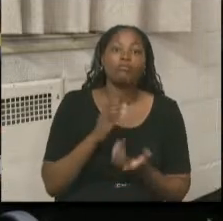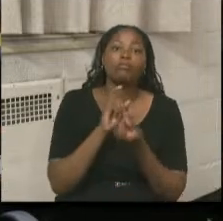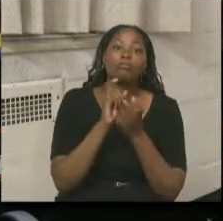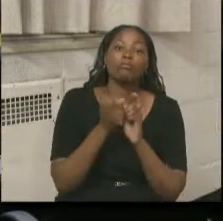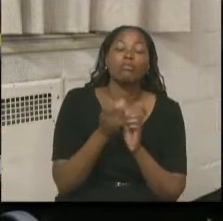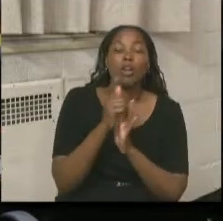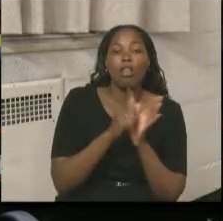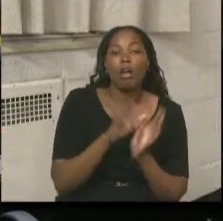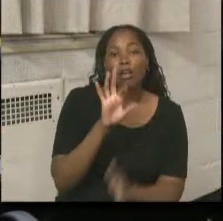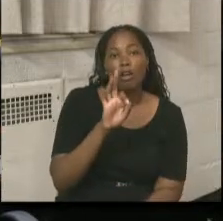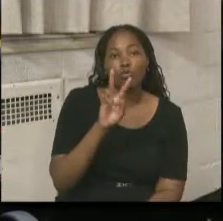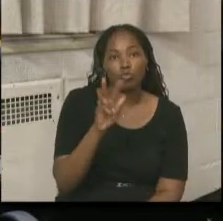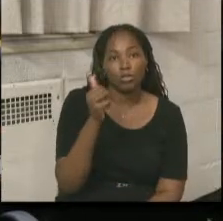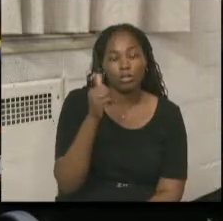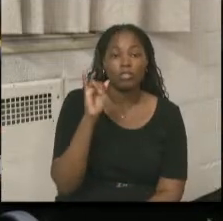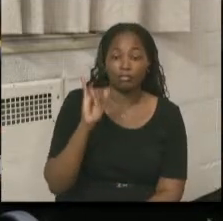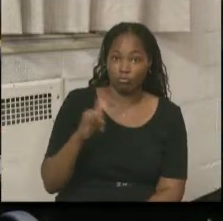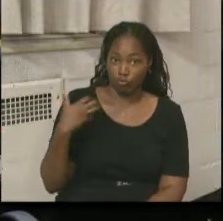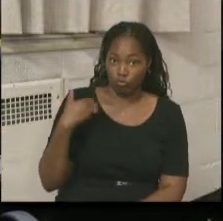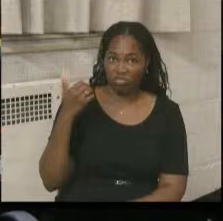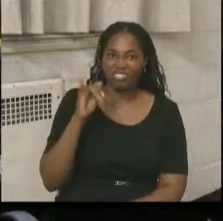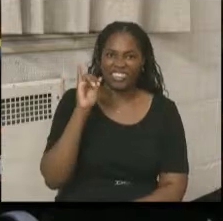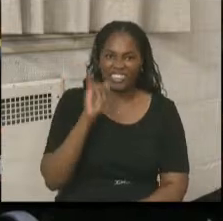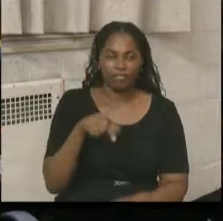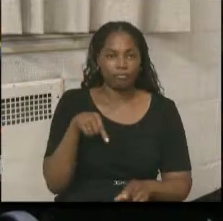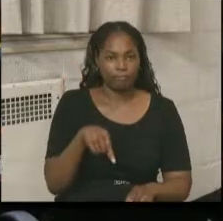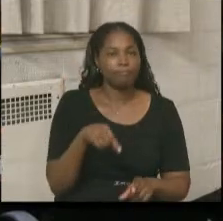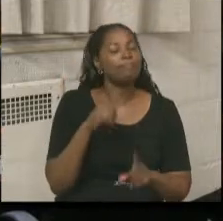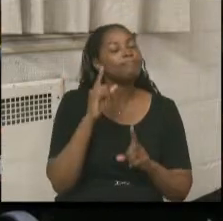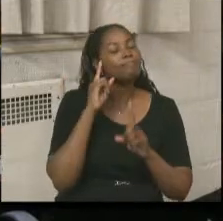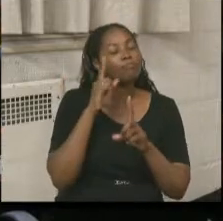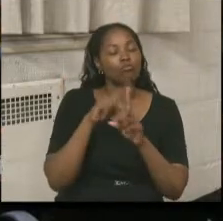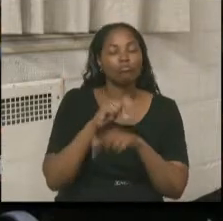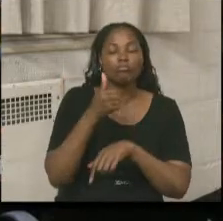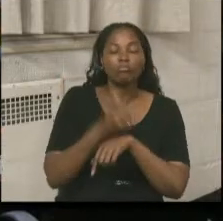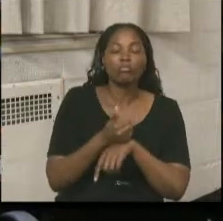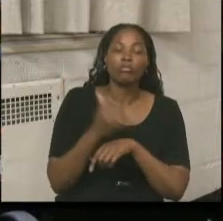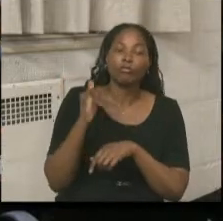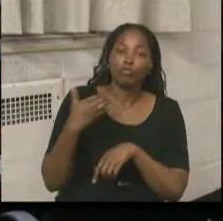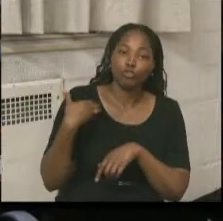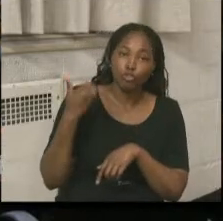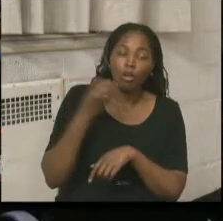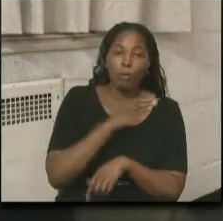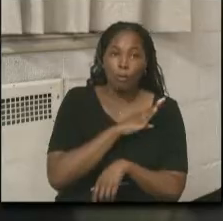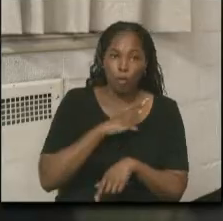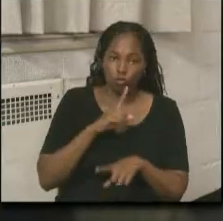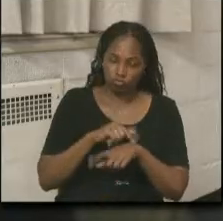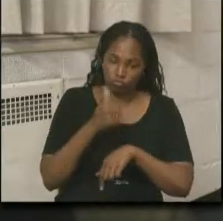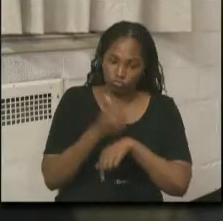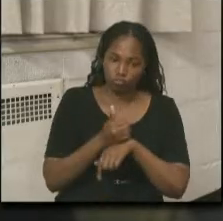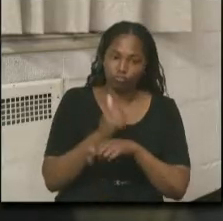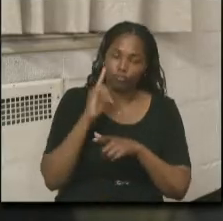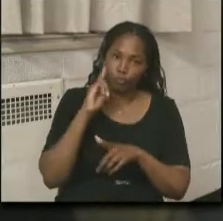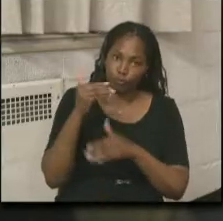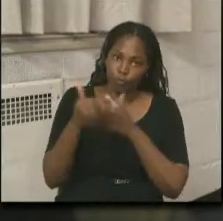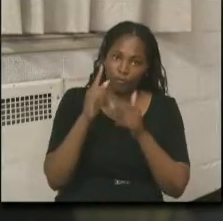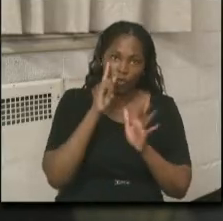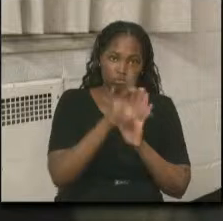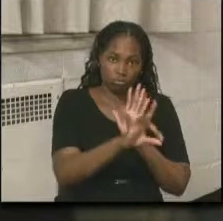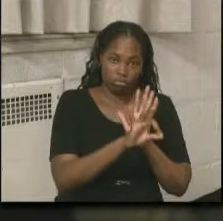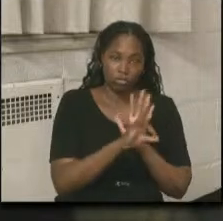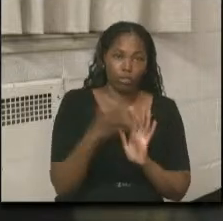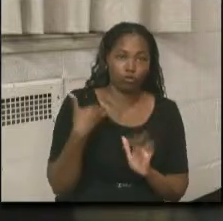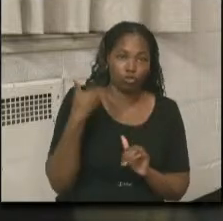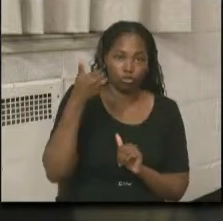9210, Chair. This policy aims to establish the responsibilities of the chair of the board to set forth the procedures for the election of the chair and vice